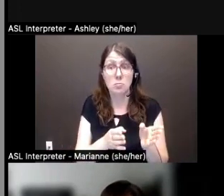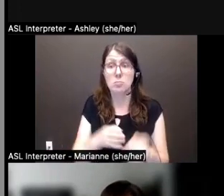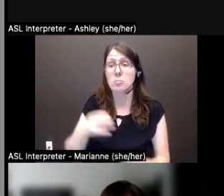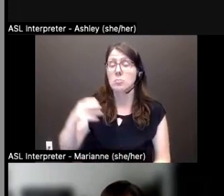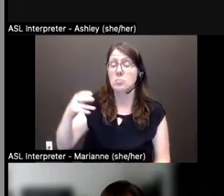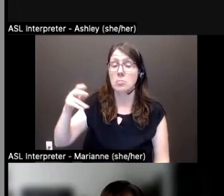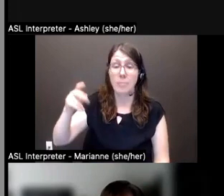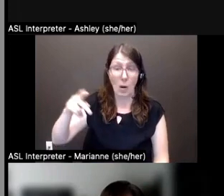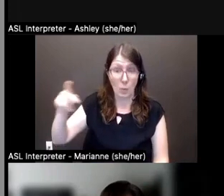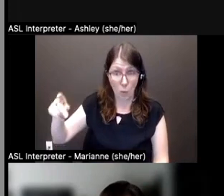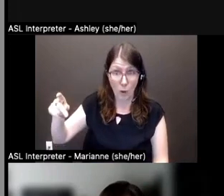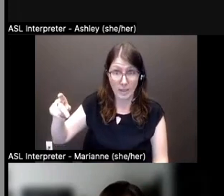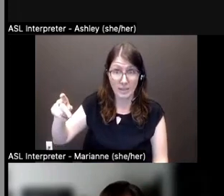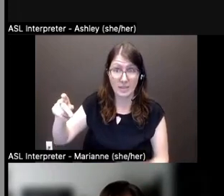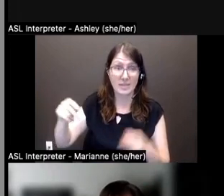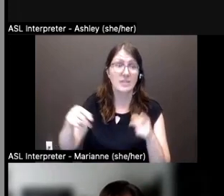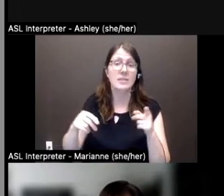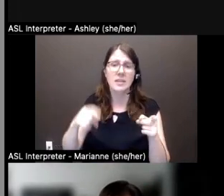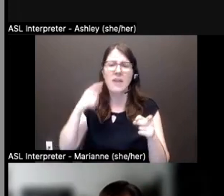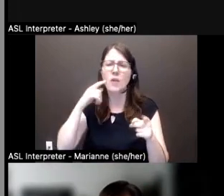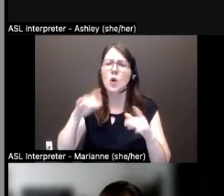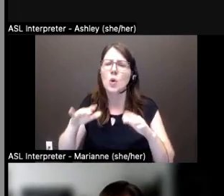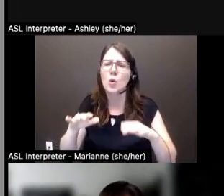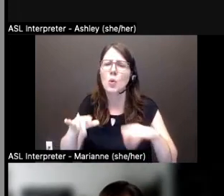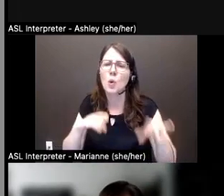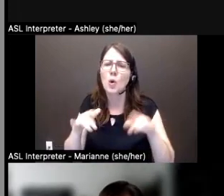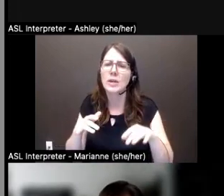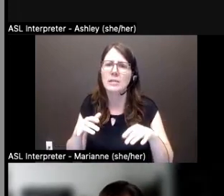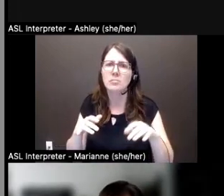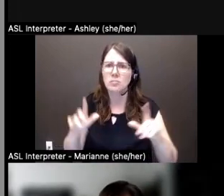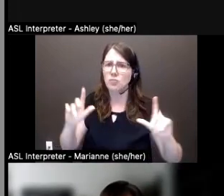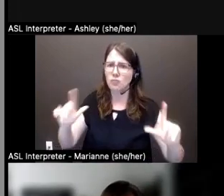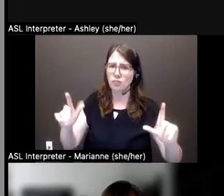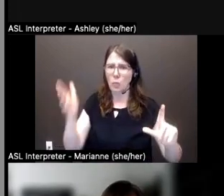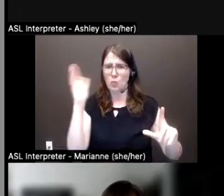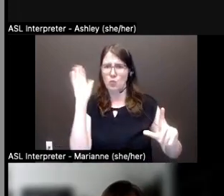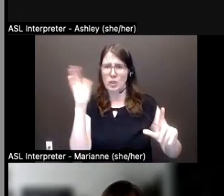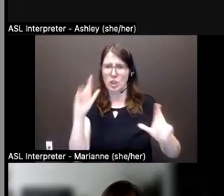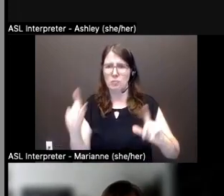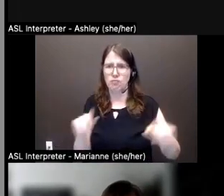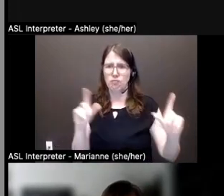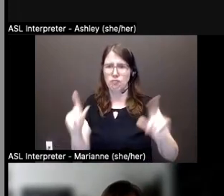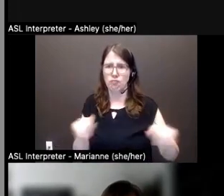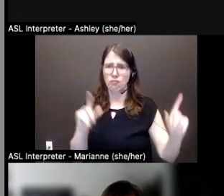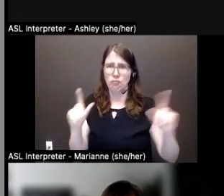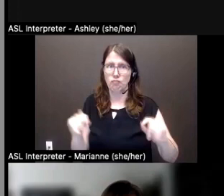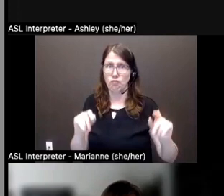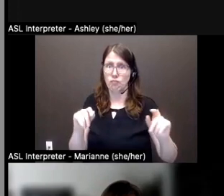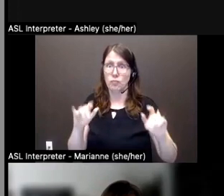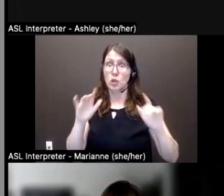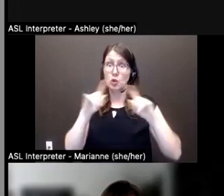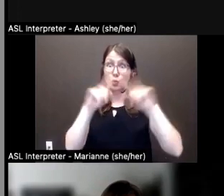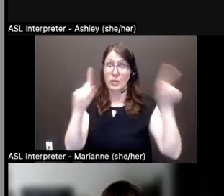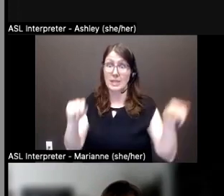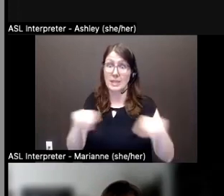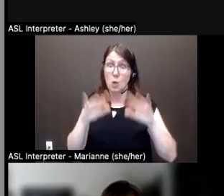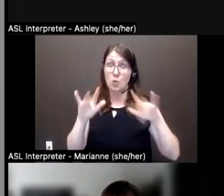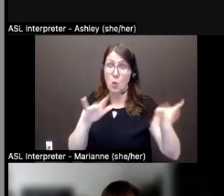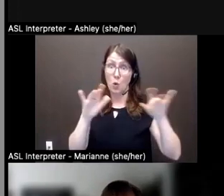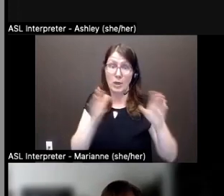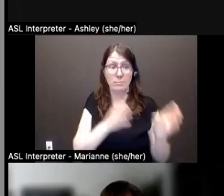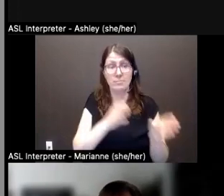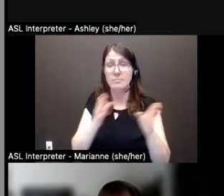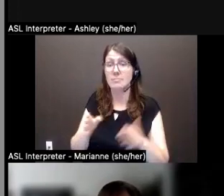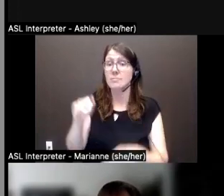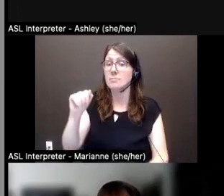PowerPoint presentation for recording presentation. We tested some programs like Adobe Acrobat, and it